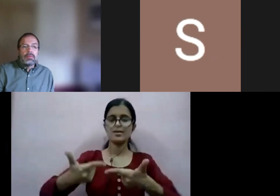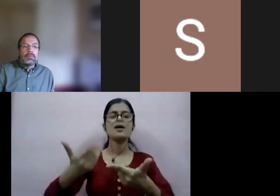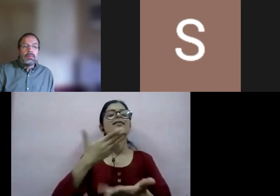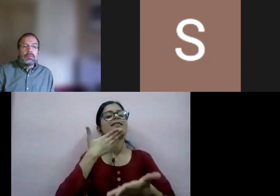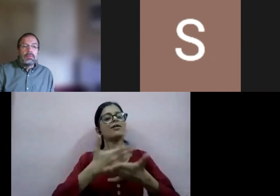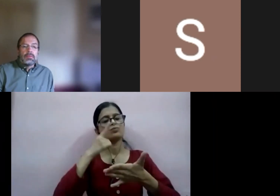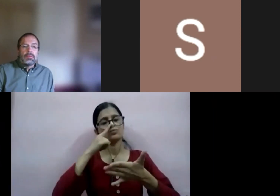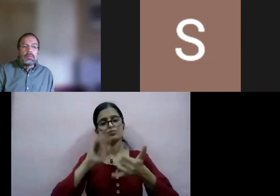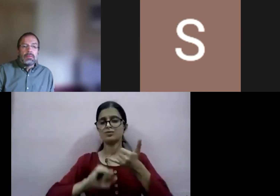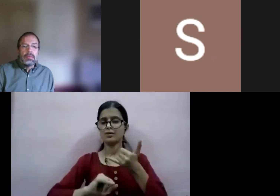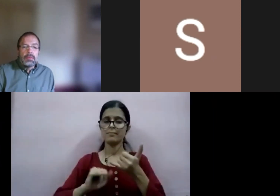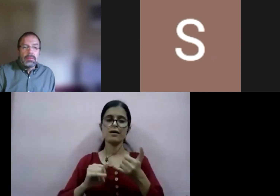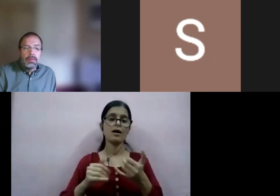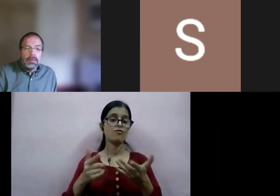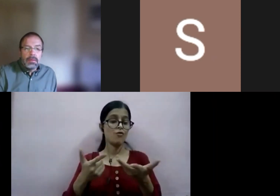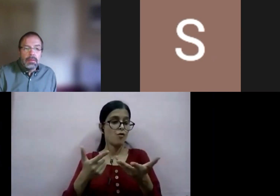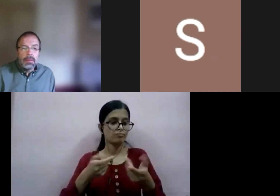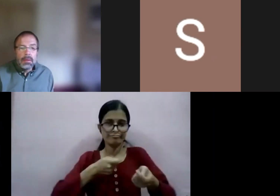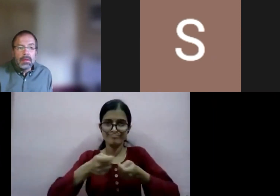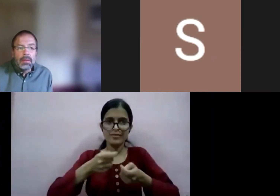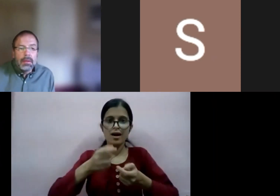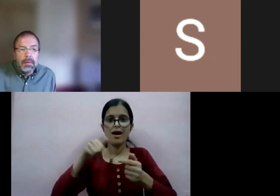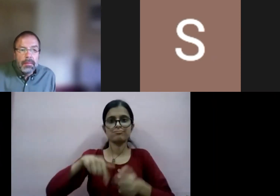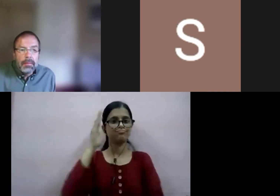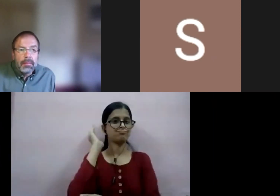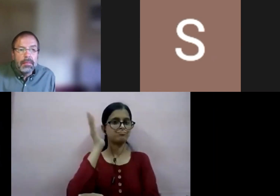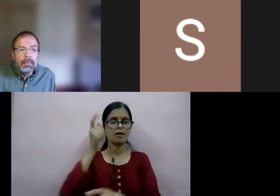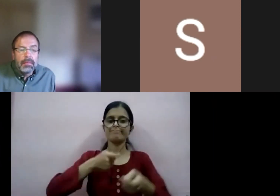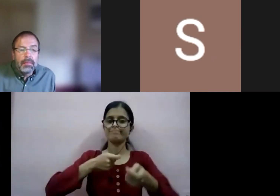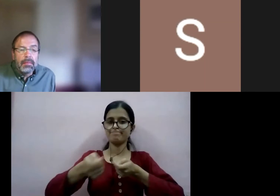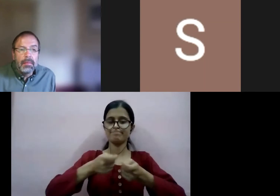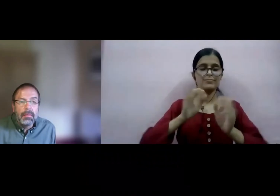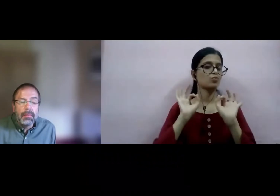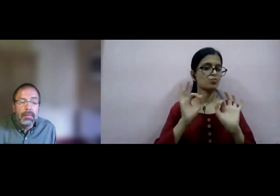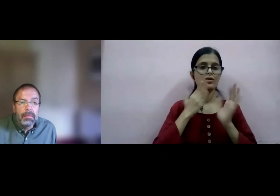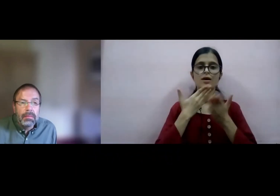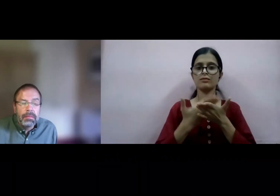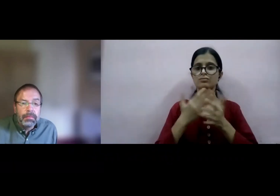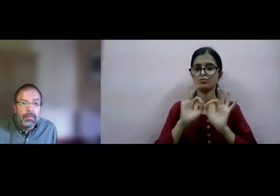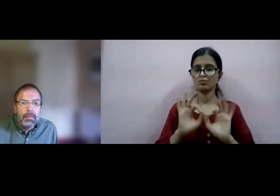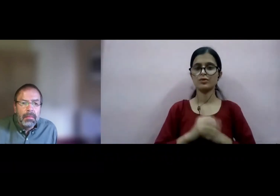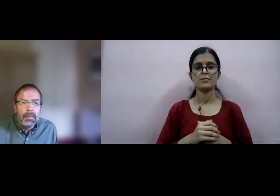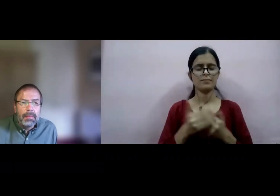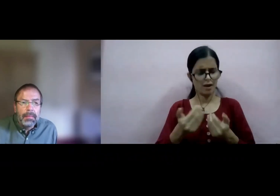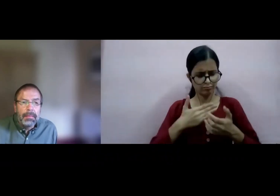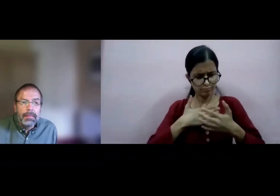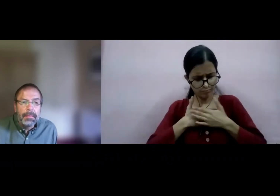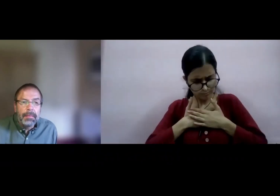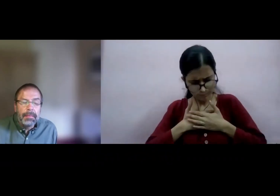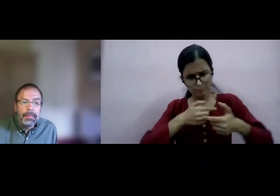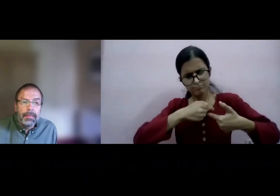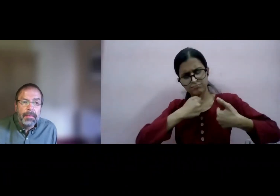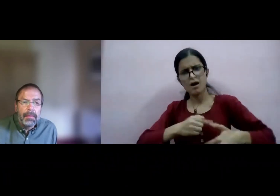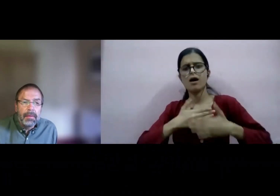for moderating the session. And I would like to express my deep sense of